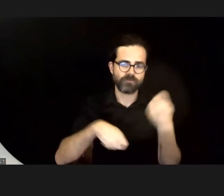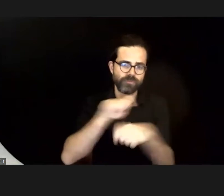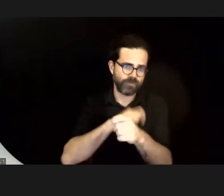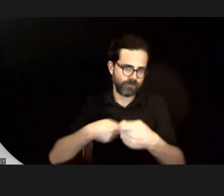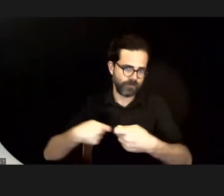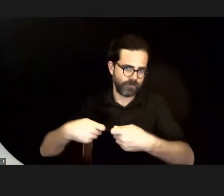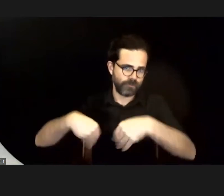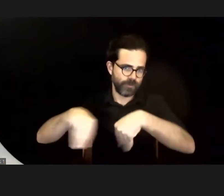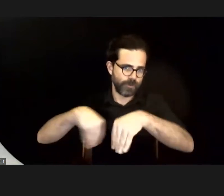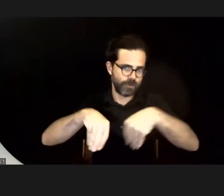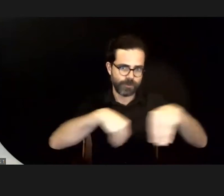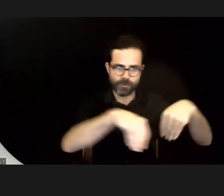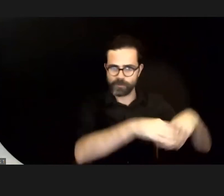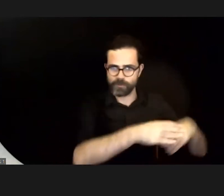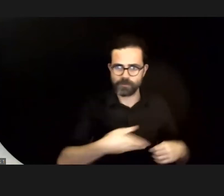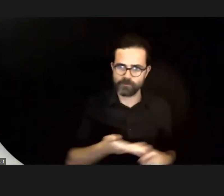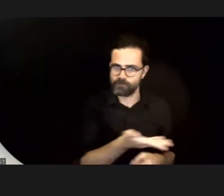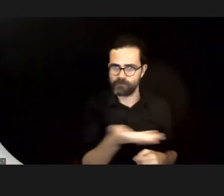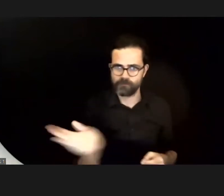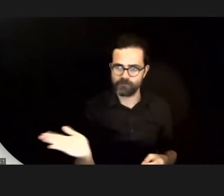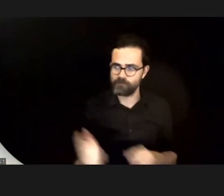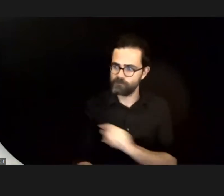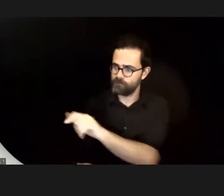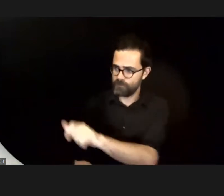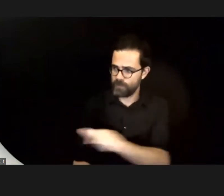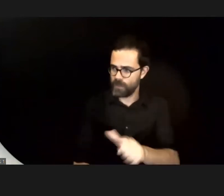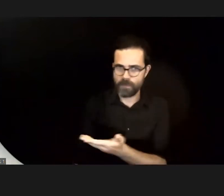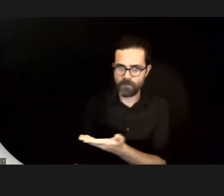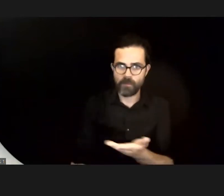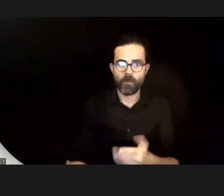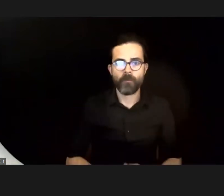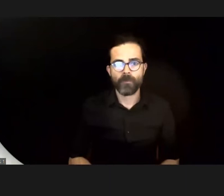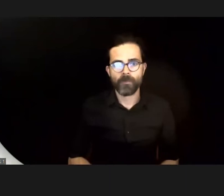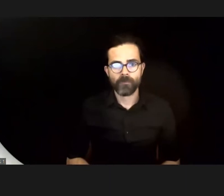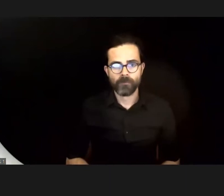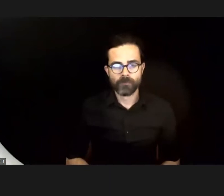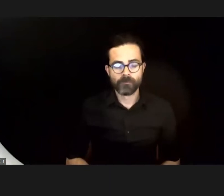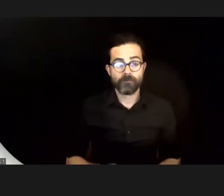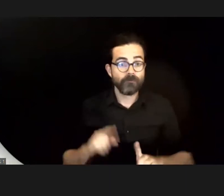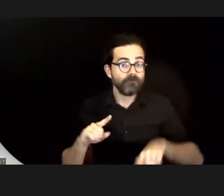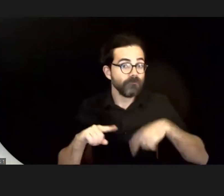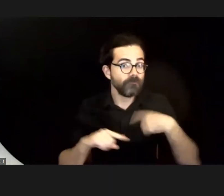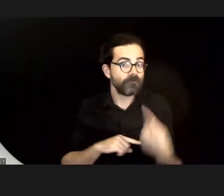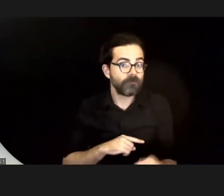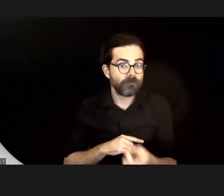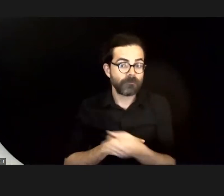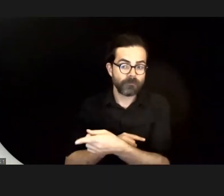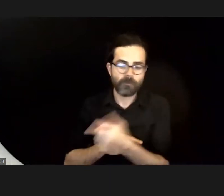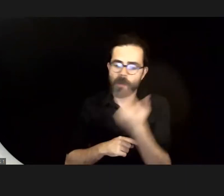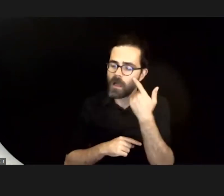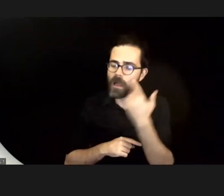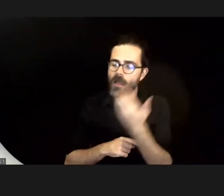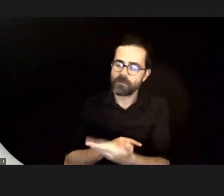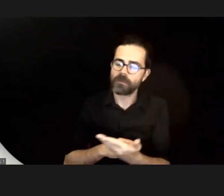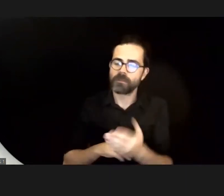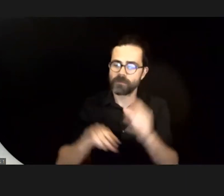and also I will get all the training I need to use that.